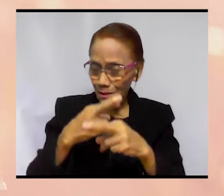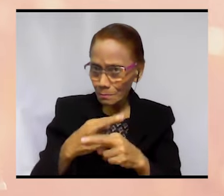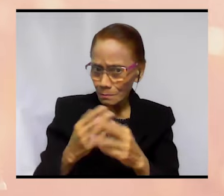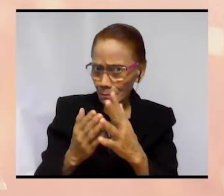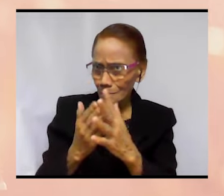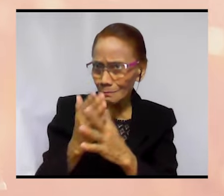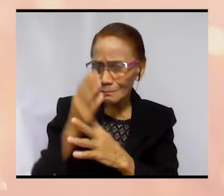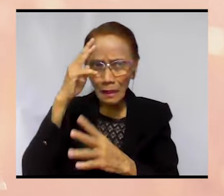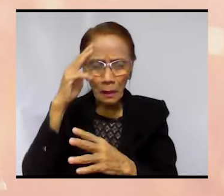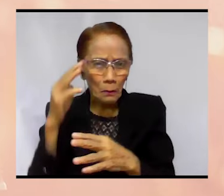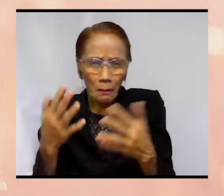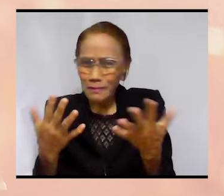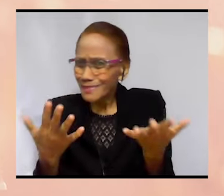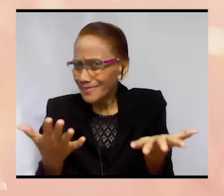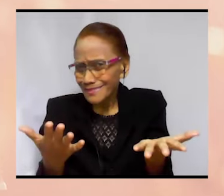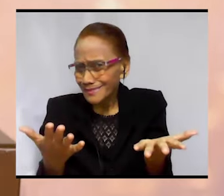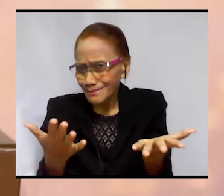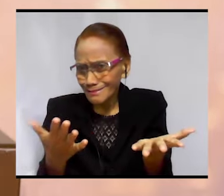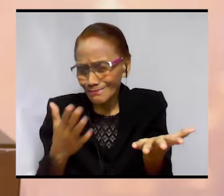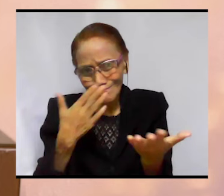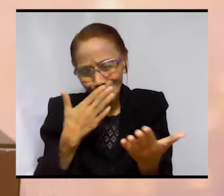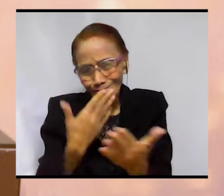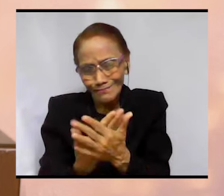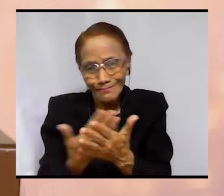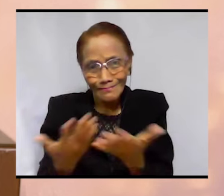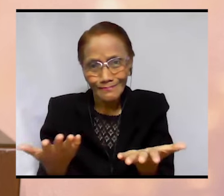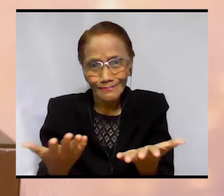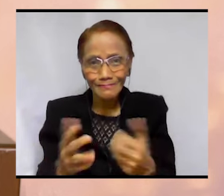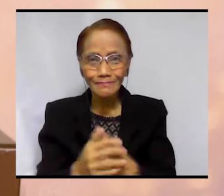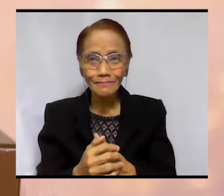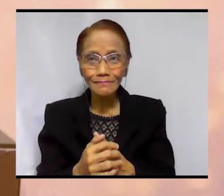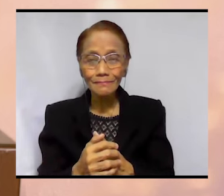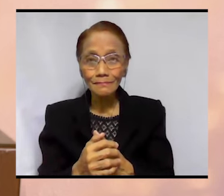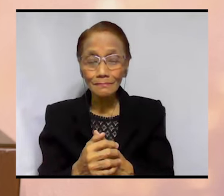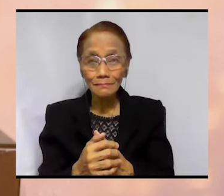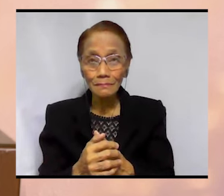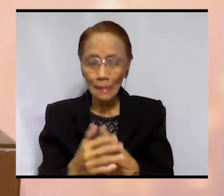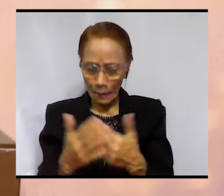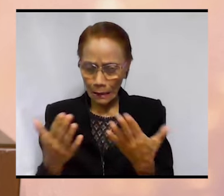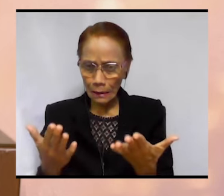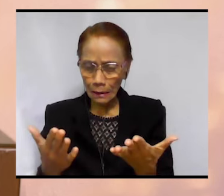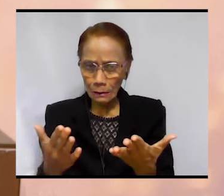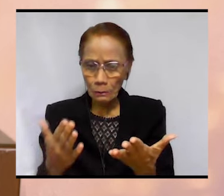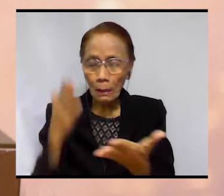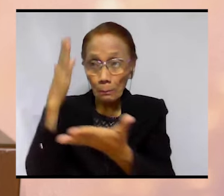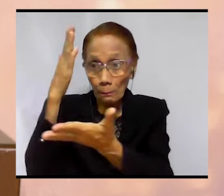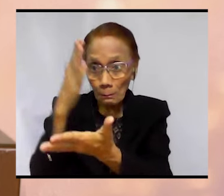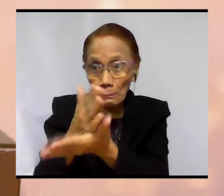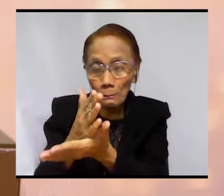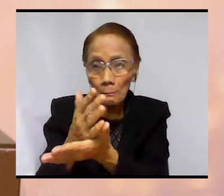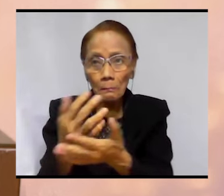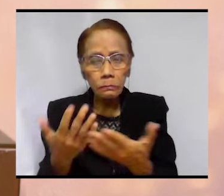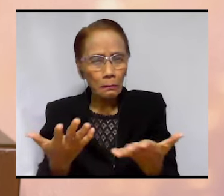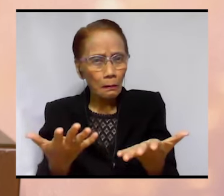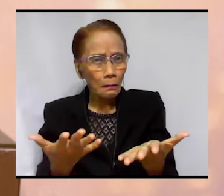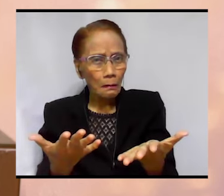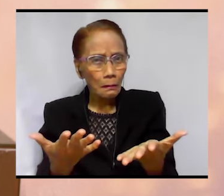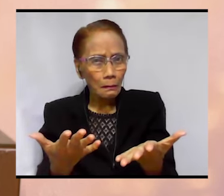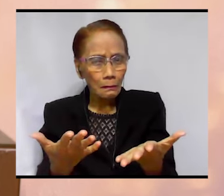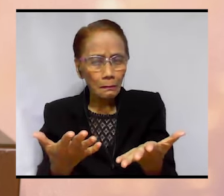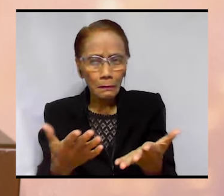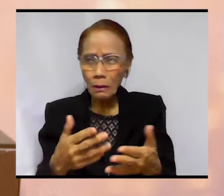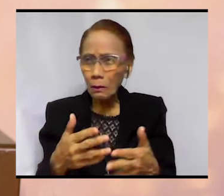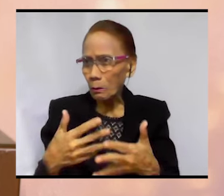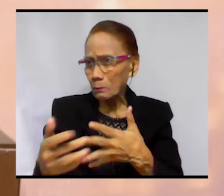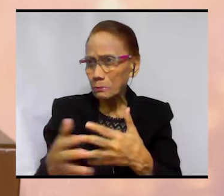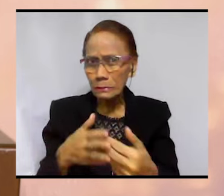at all pleasant. He was rebuked. He would even